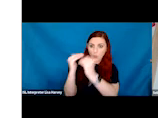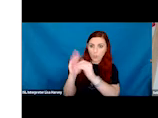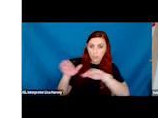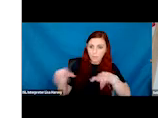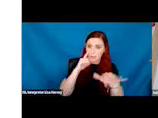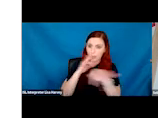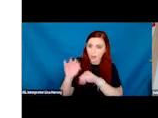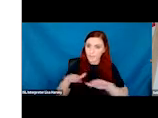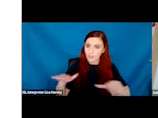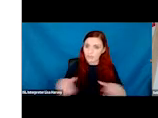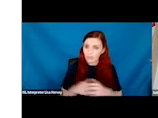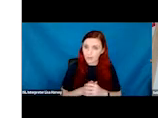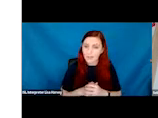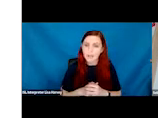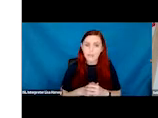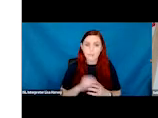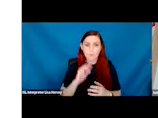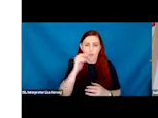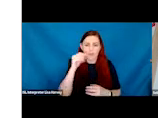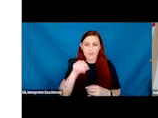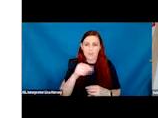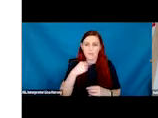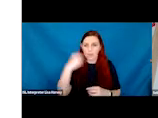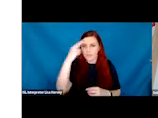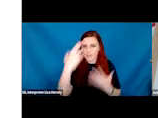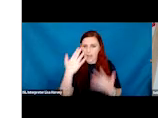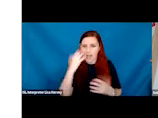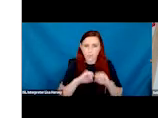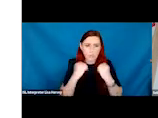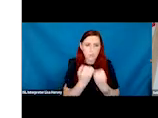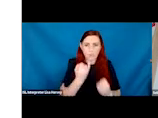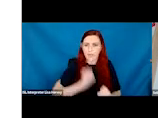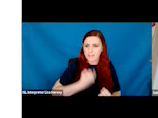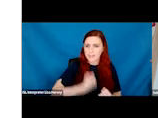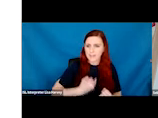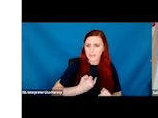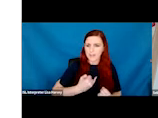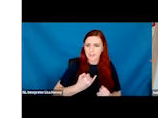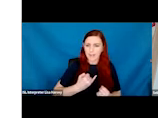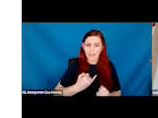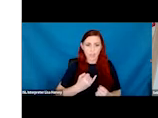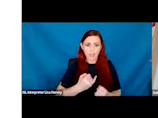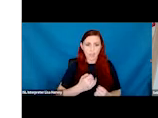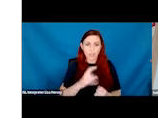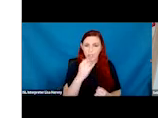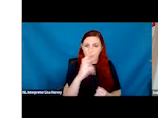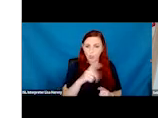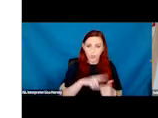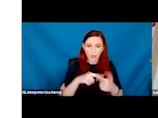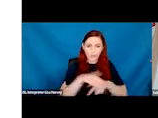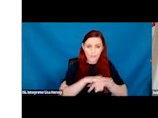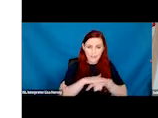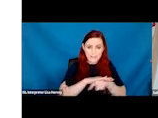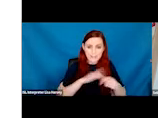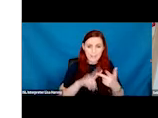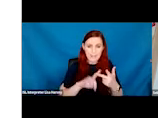Intersectionality is a framework of understanding how social identities such as gender, race, ethnicity, religion, sexual